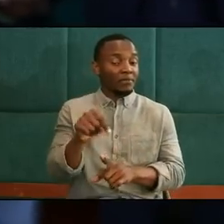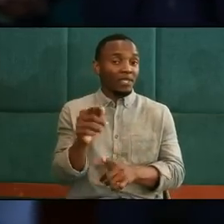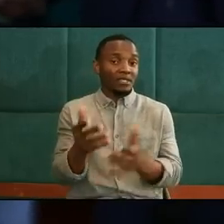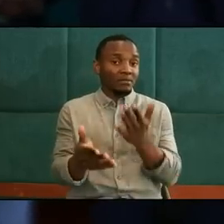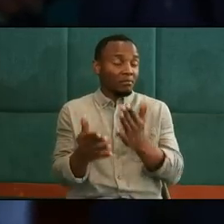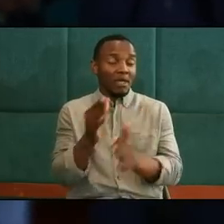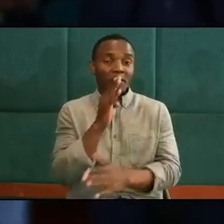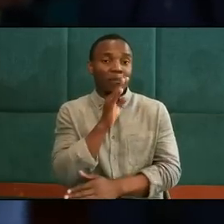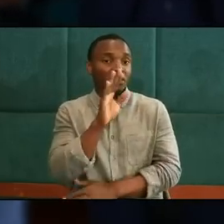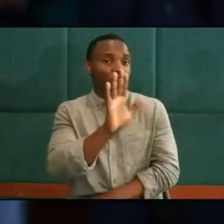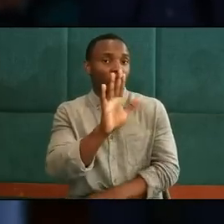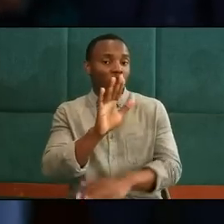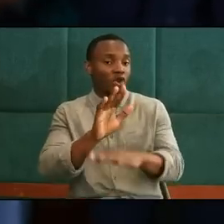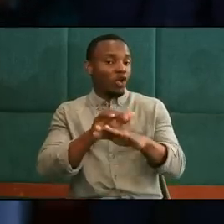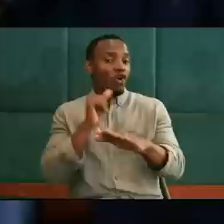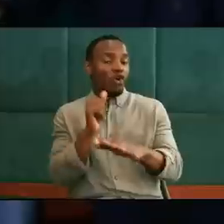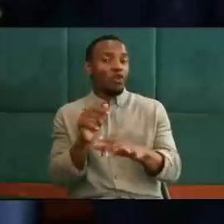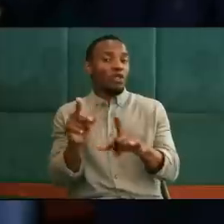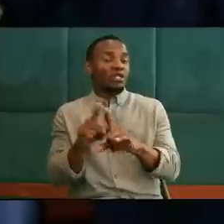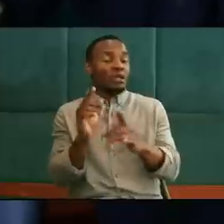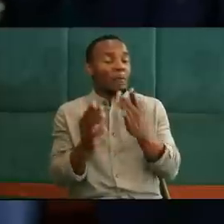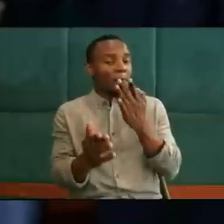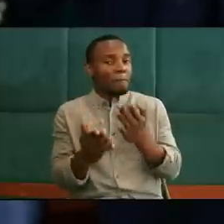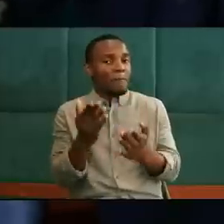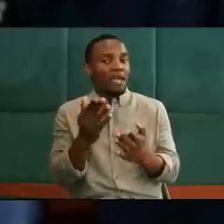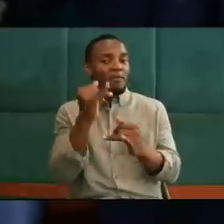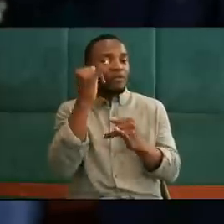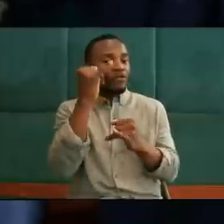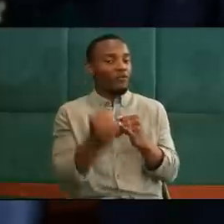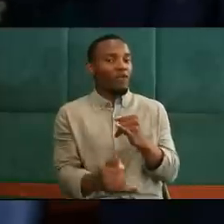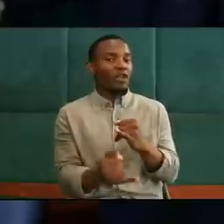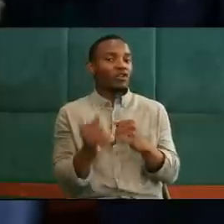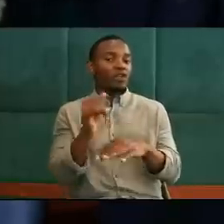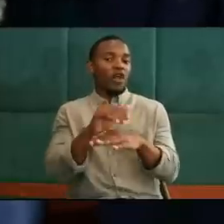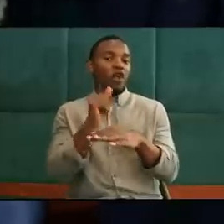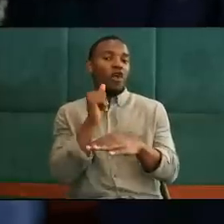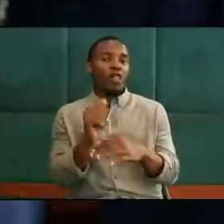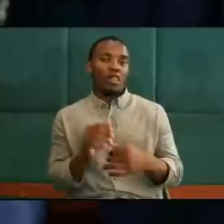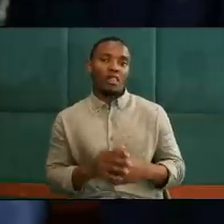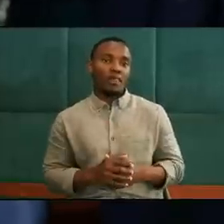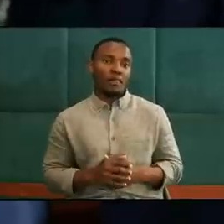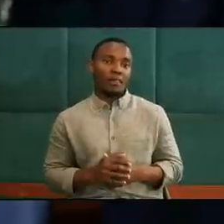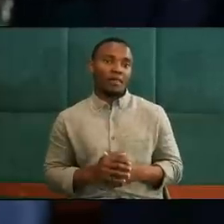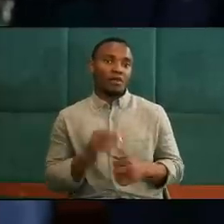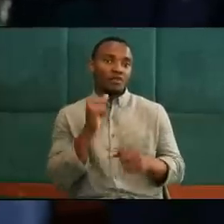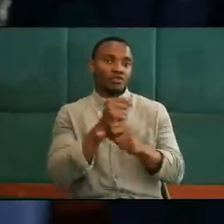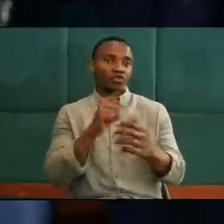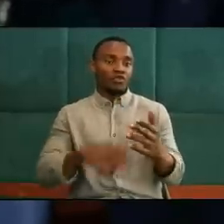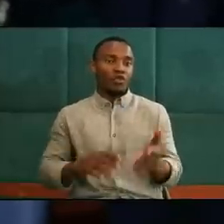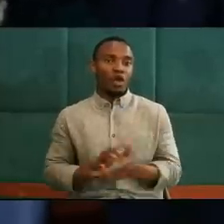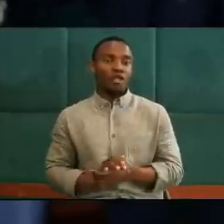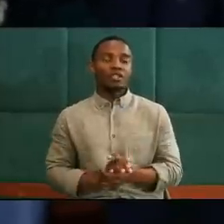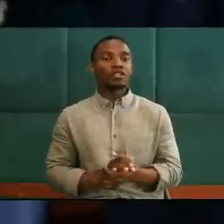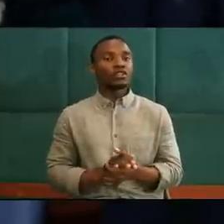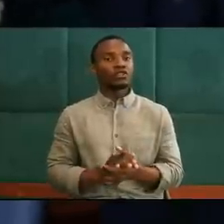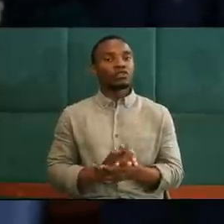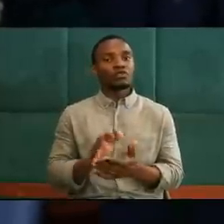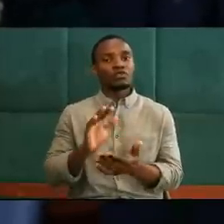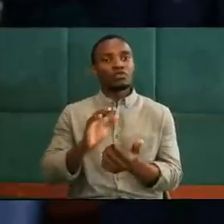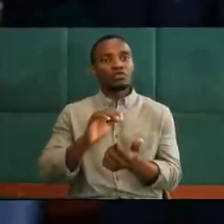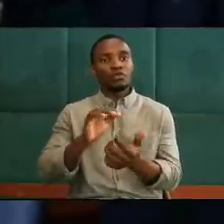call. This may be your final call to make it right with your